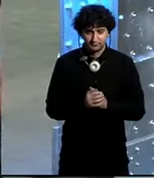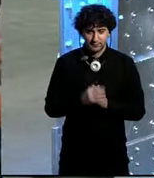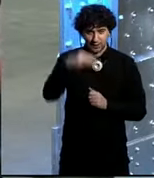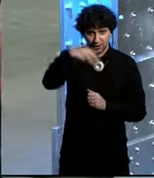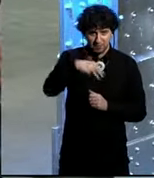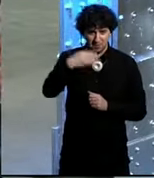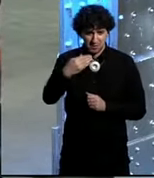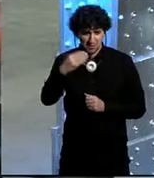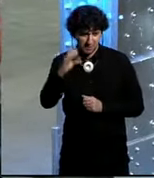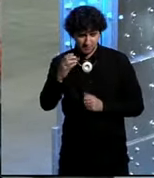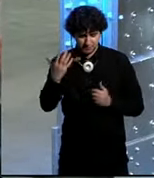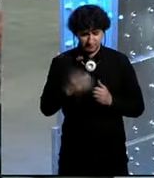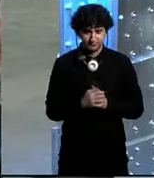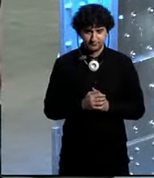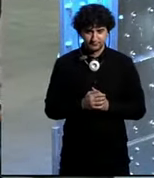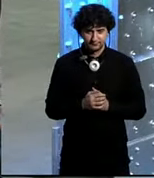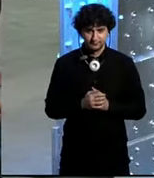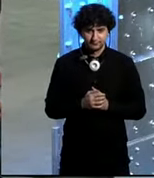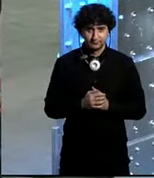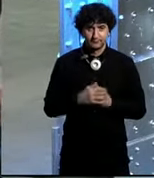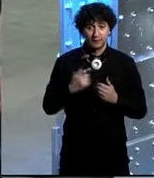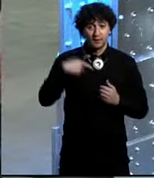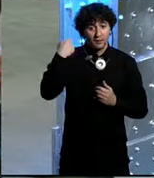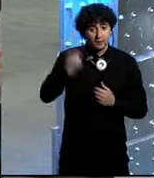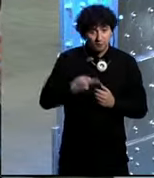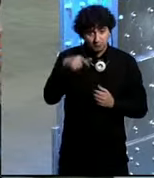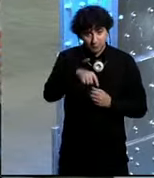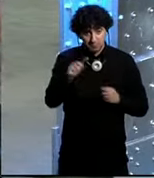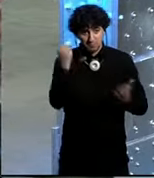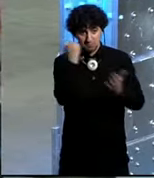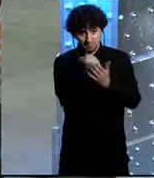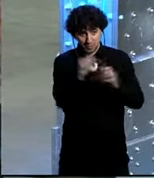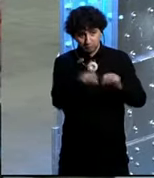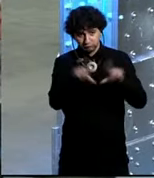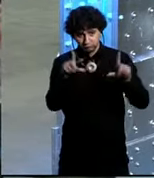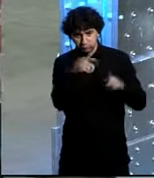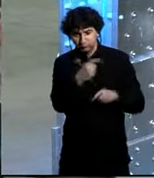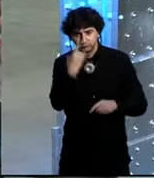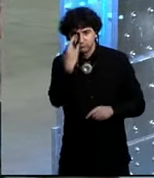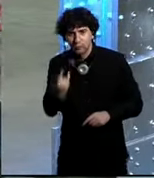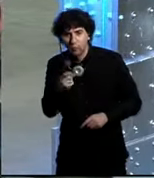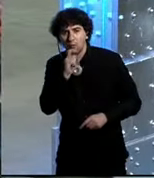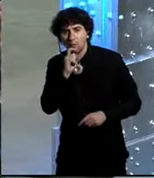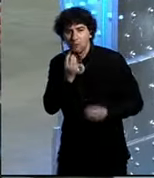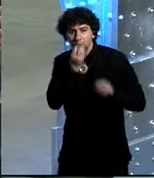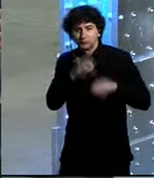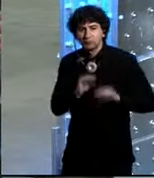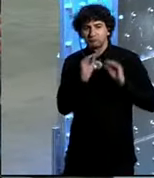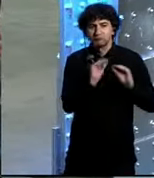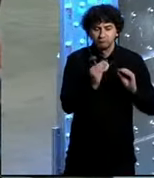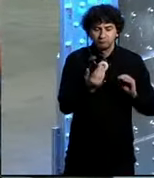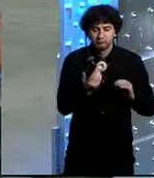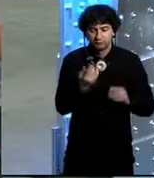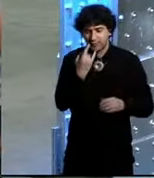content. Then advertisement was born, but before that it was the brands who told you a story. It was, well, I got the